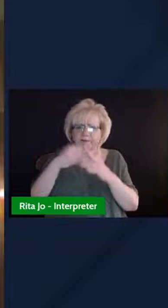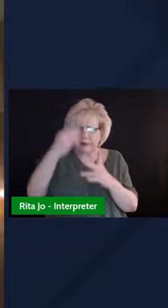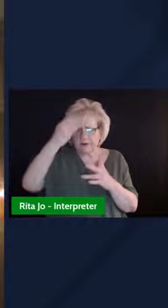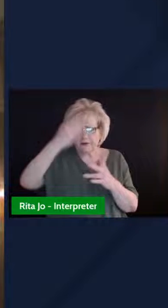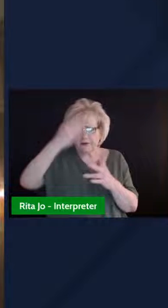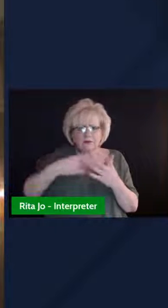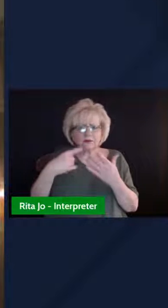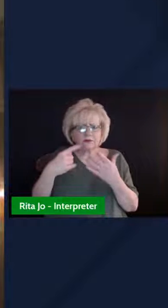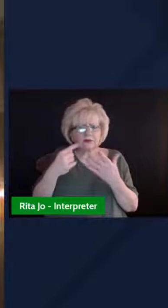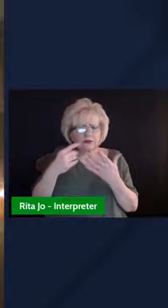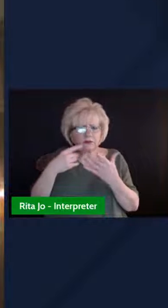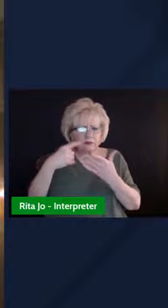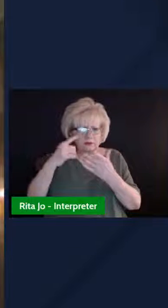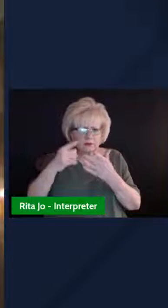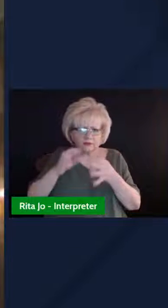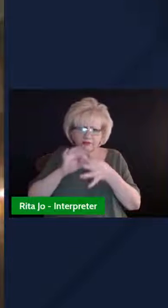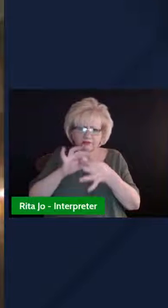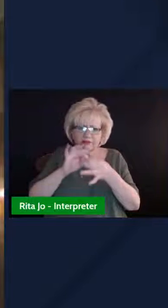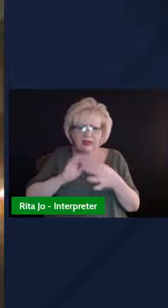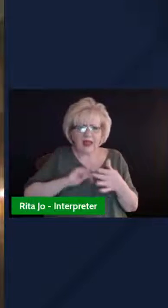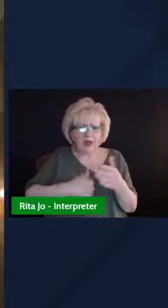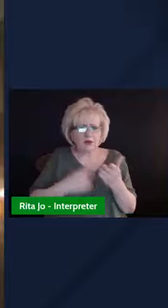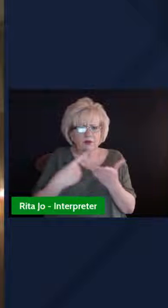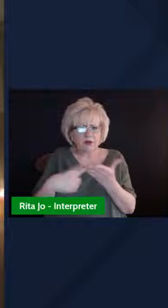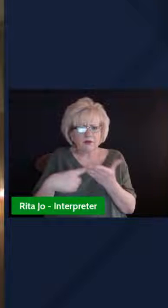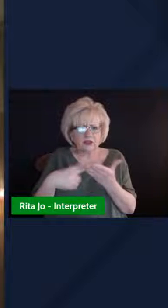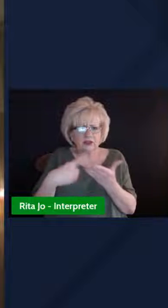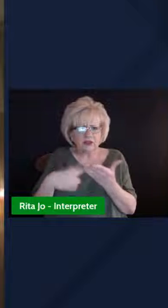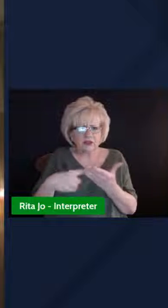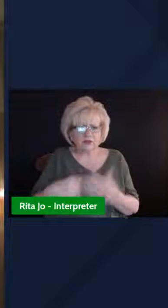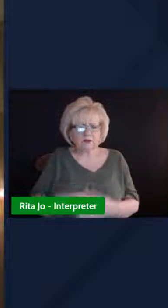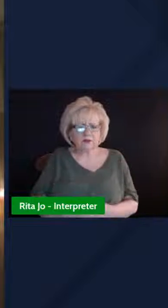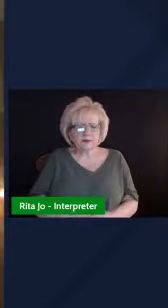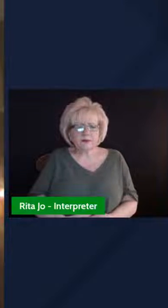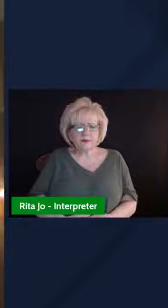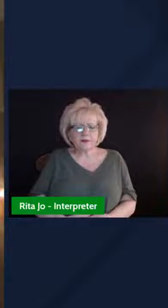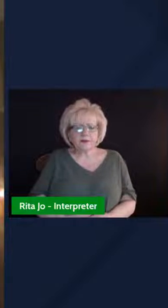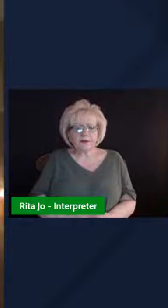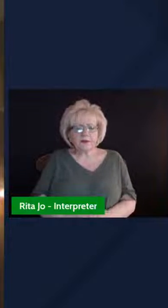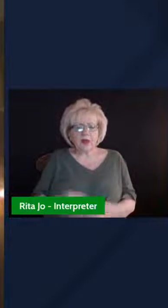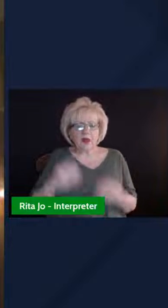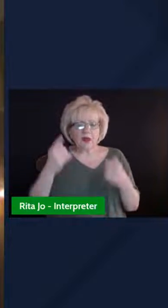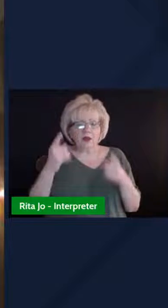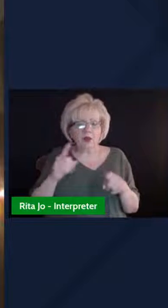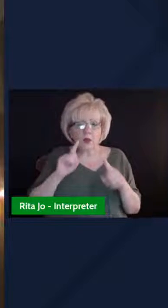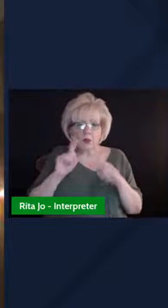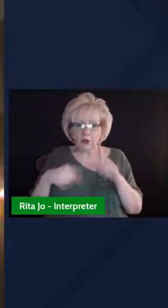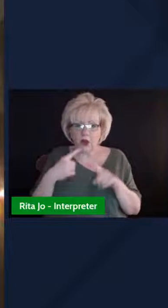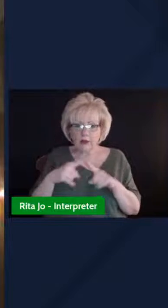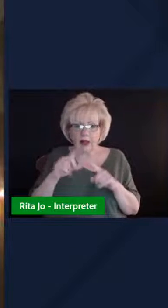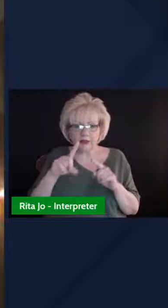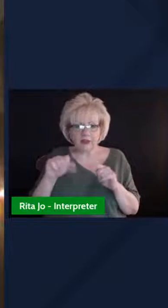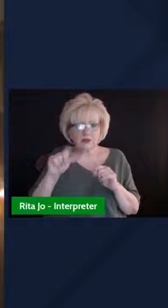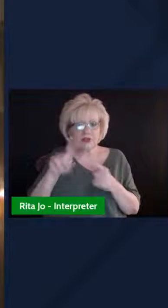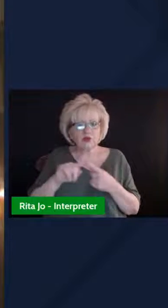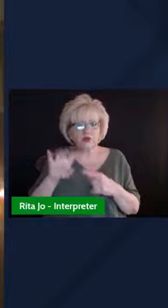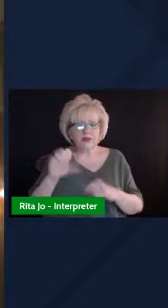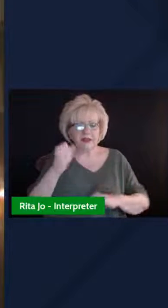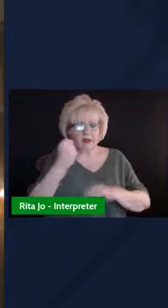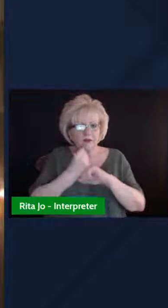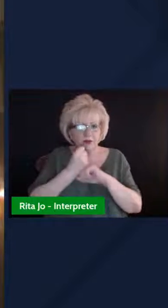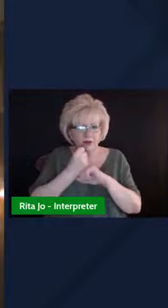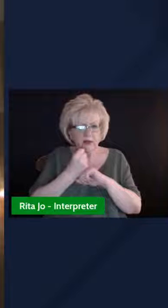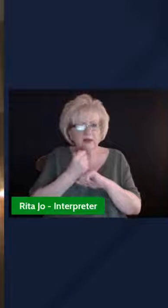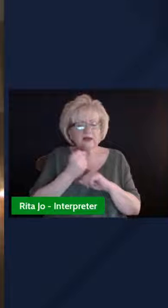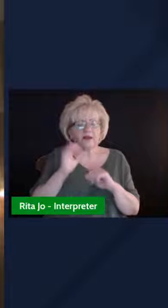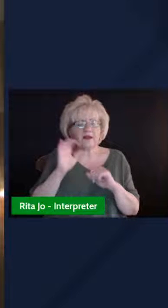conversation that we have. When we talk about disability, we need to be affirming the